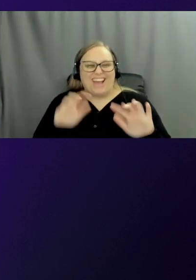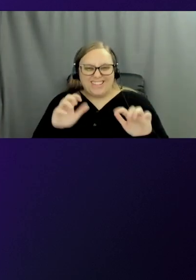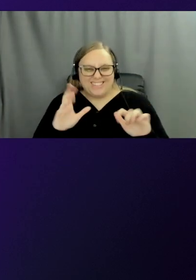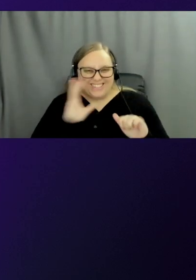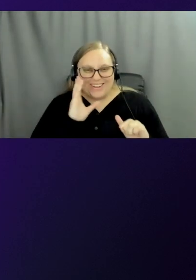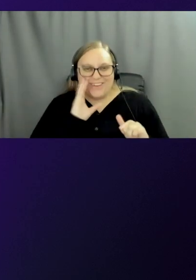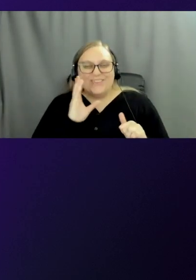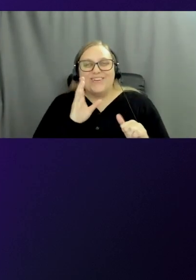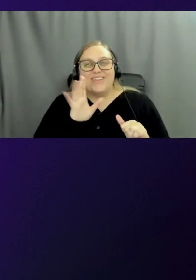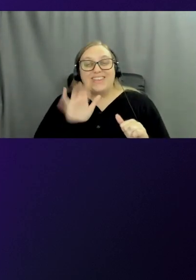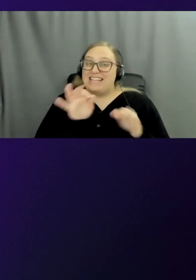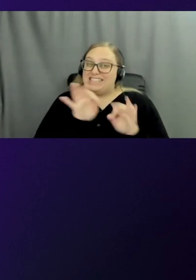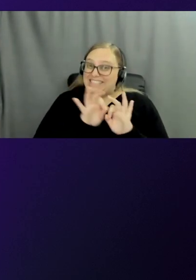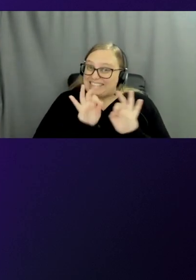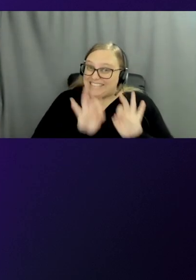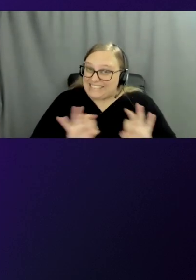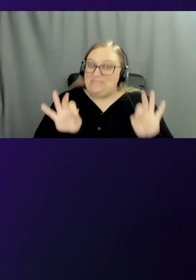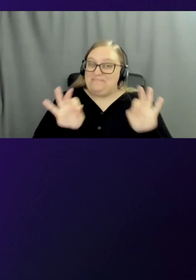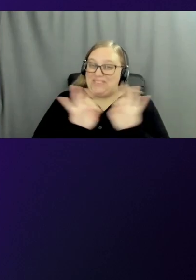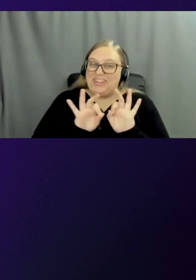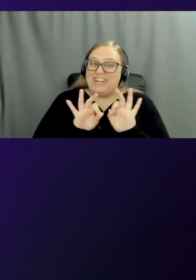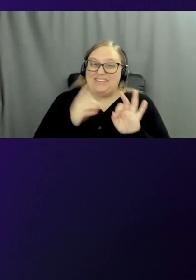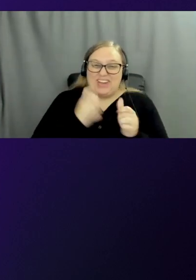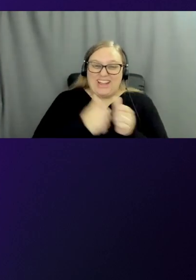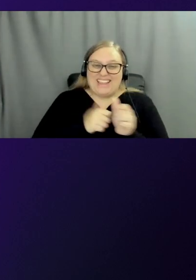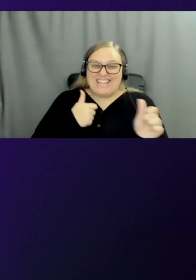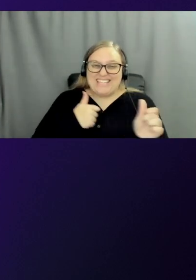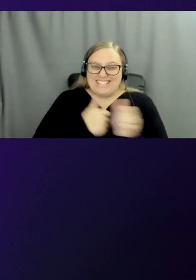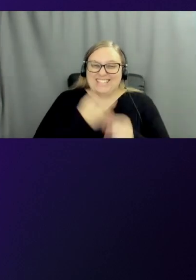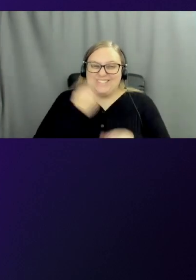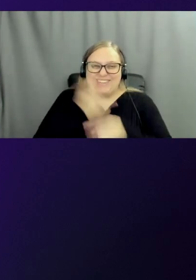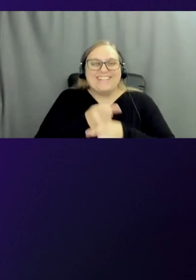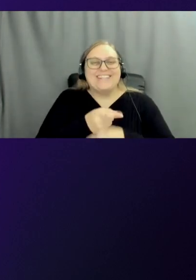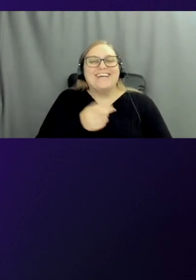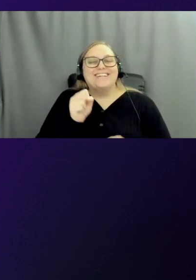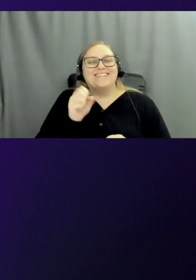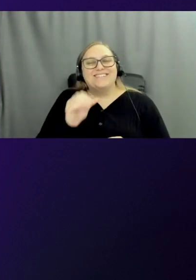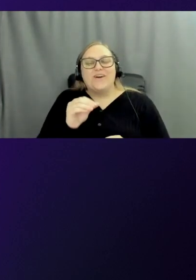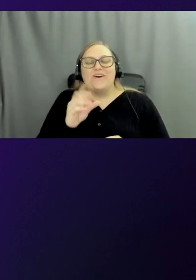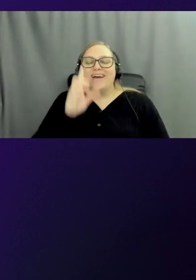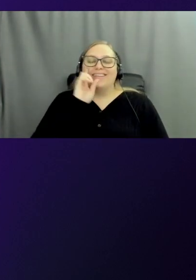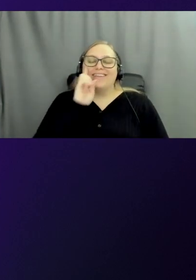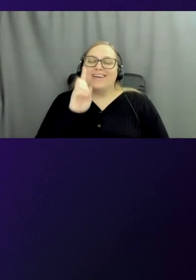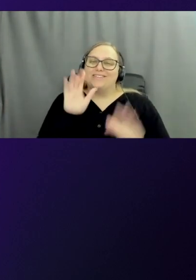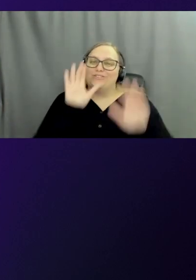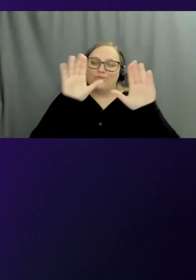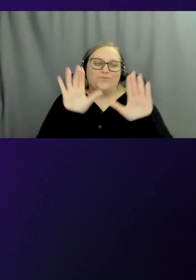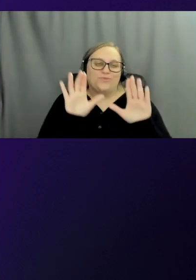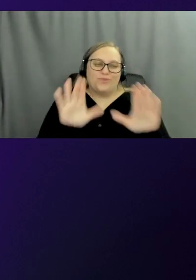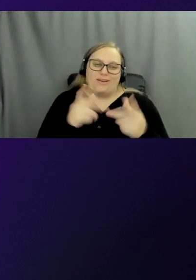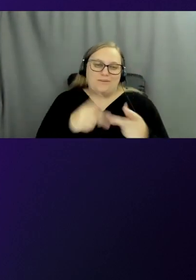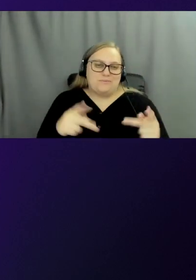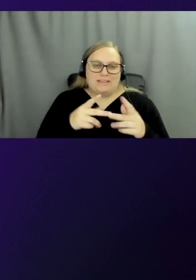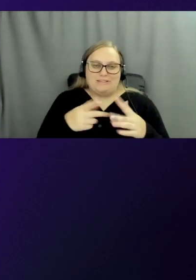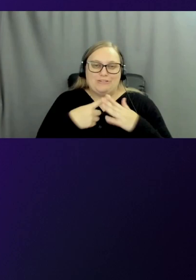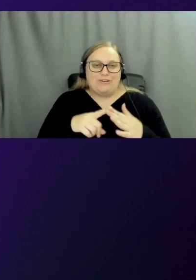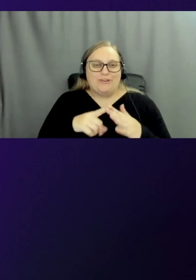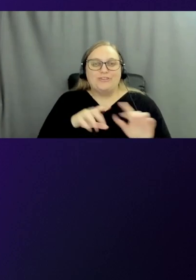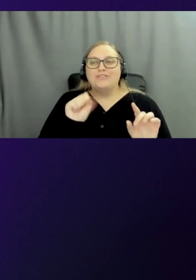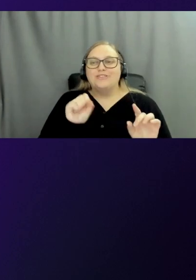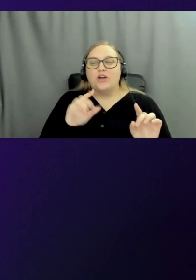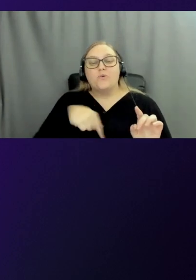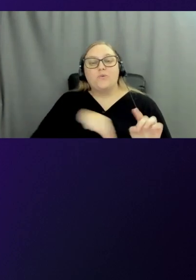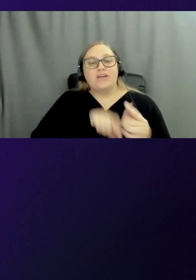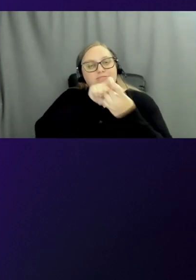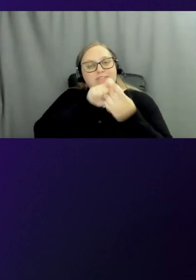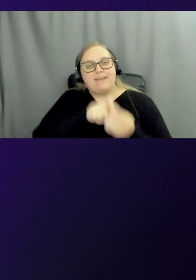the importance of latency as well, right? And so I think it's a great place. So we've defined